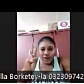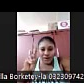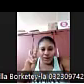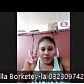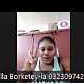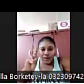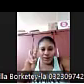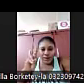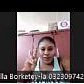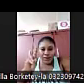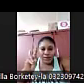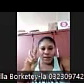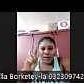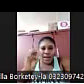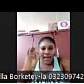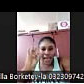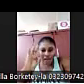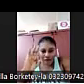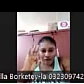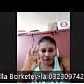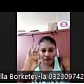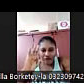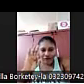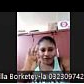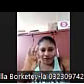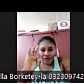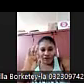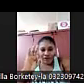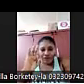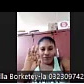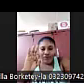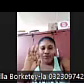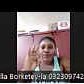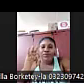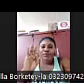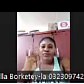And this is what? F. F.